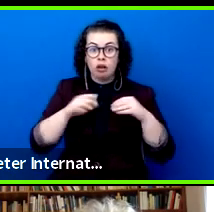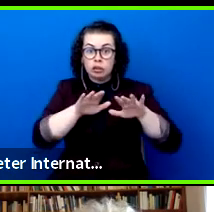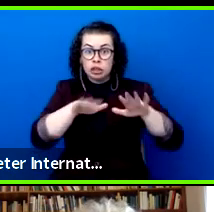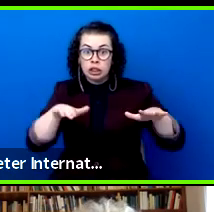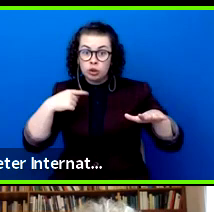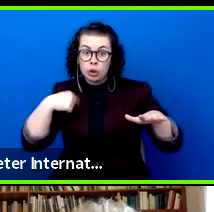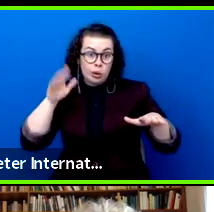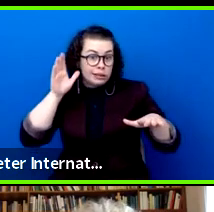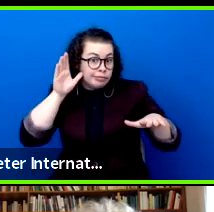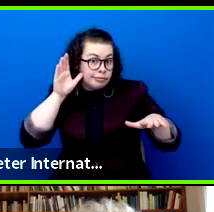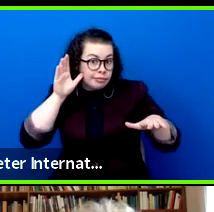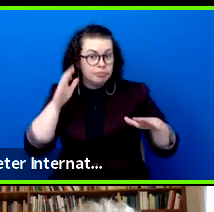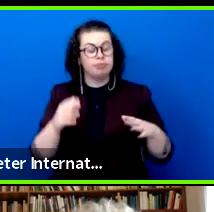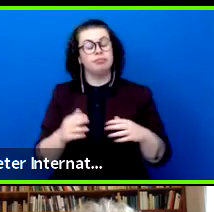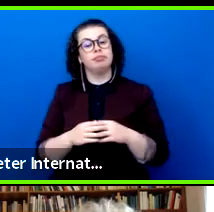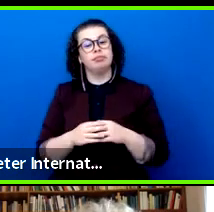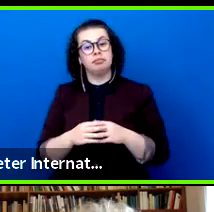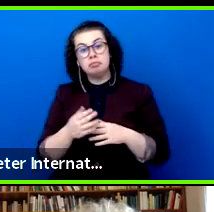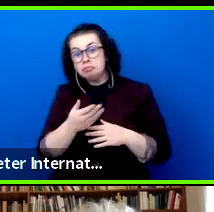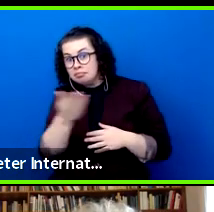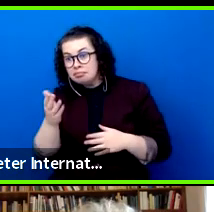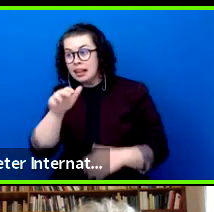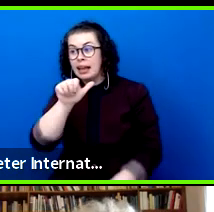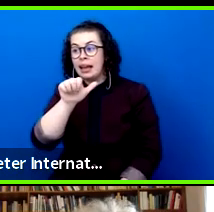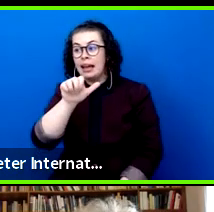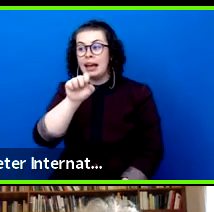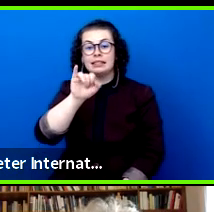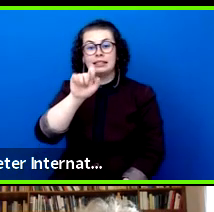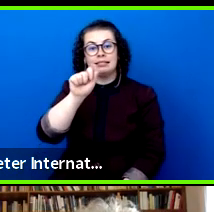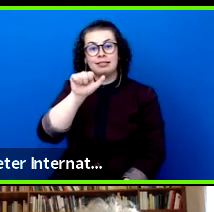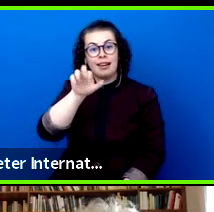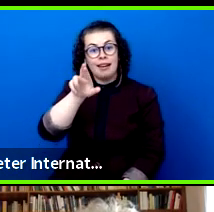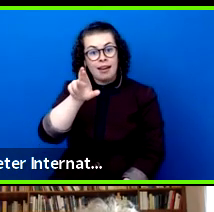Asseter, anybody from Asseter that wants to respond to this?